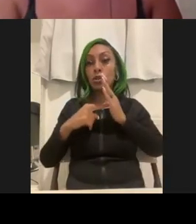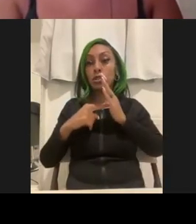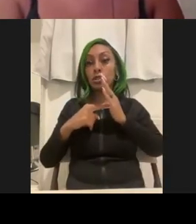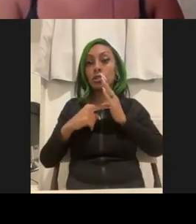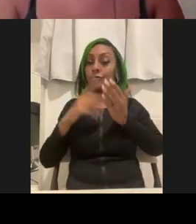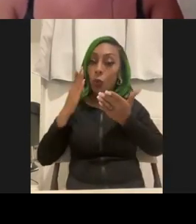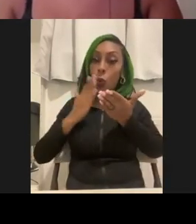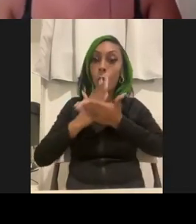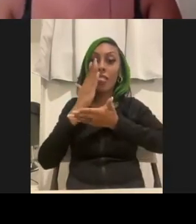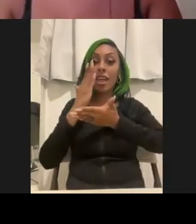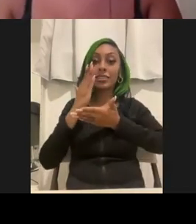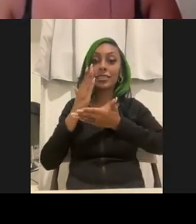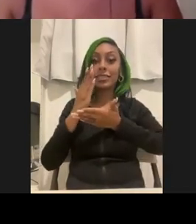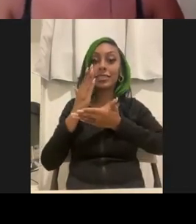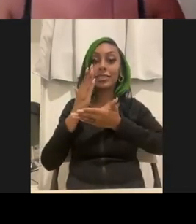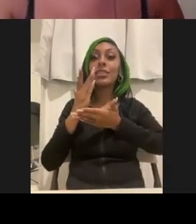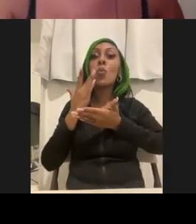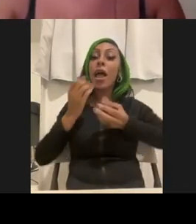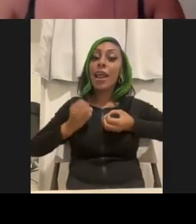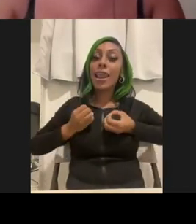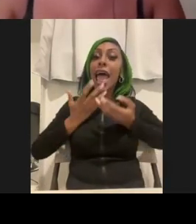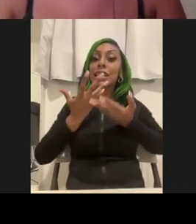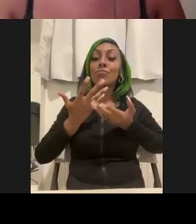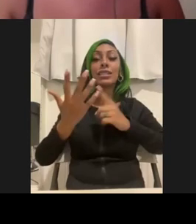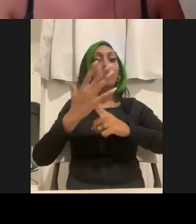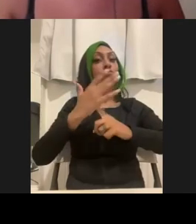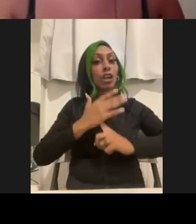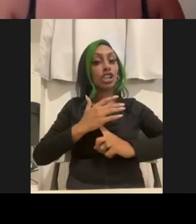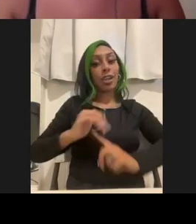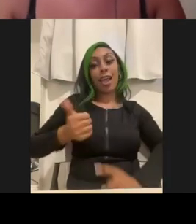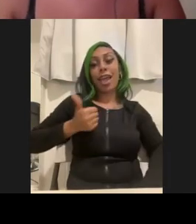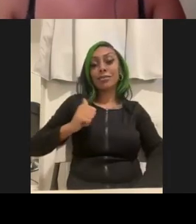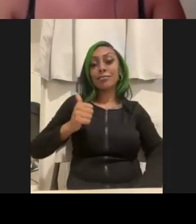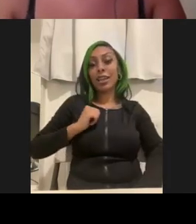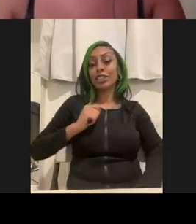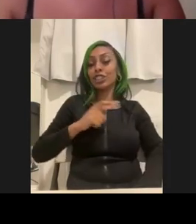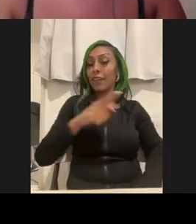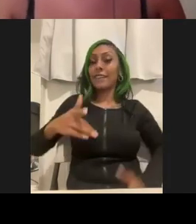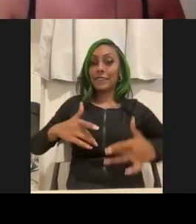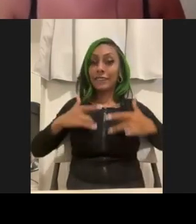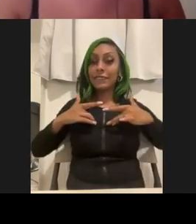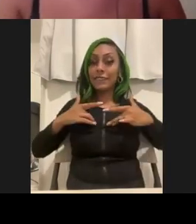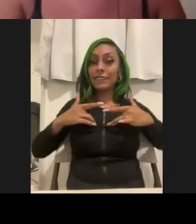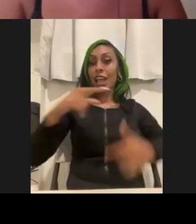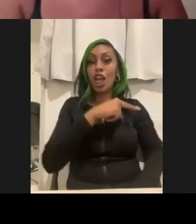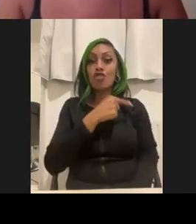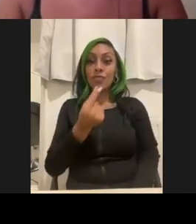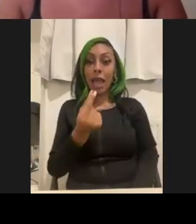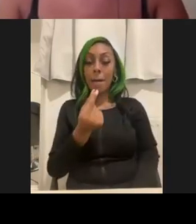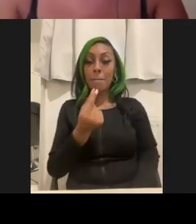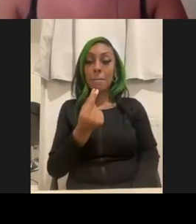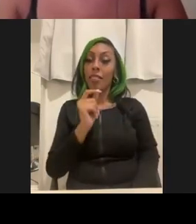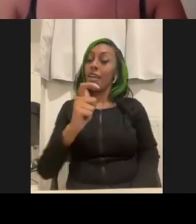authenticity, but also when expressing the pressure and expectations they feel to be representatives of their